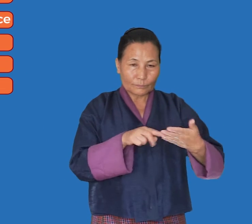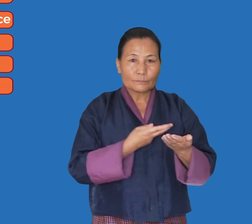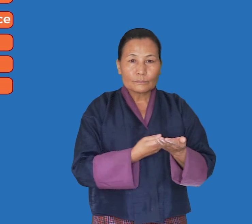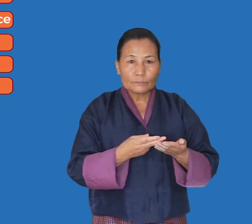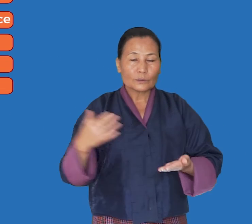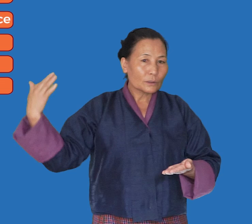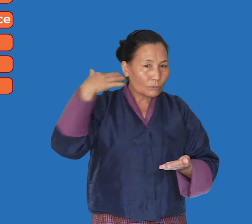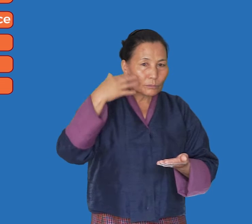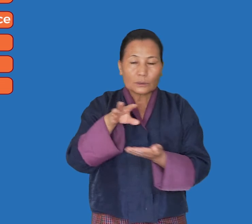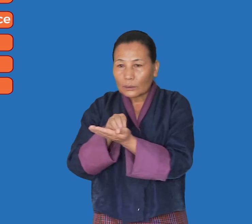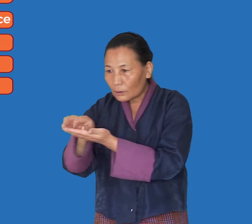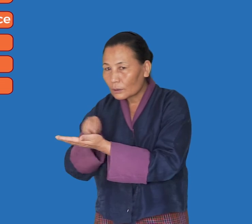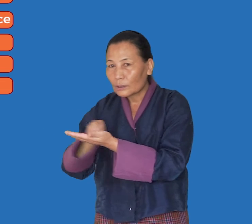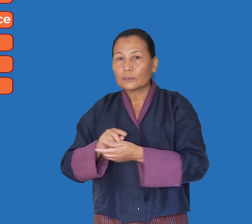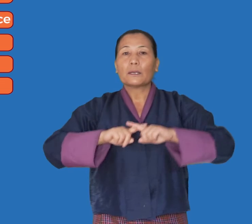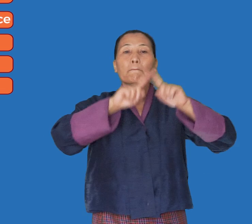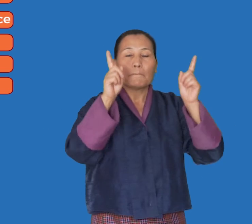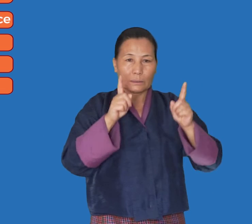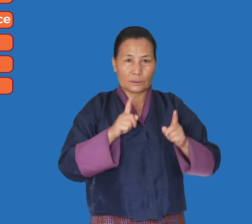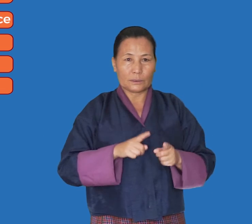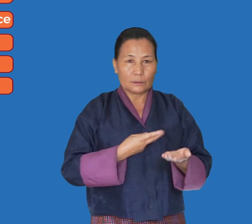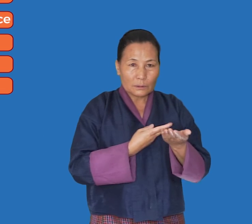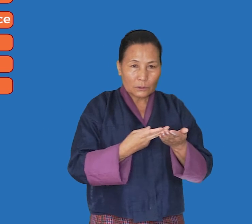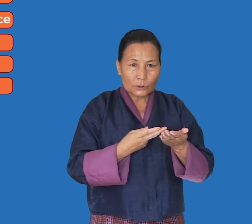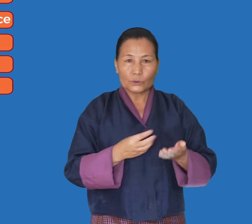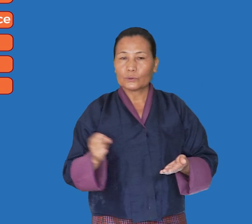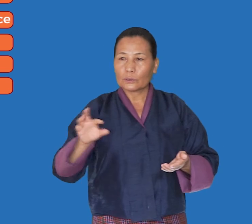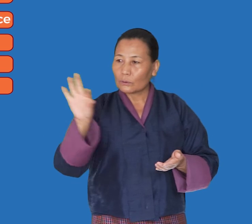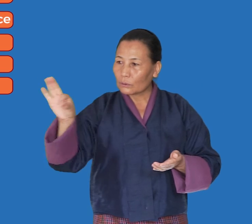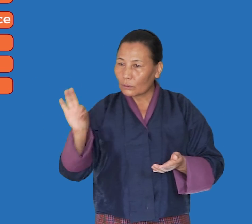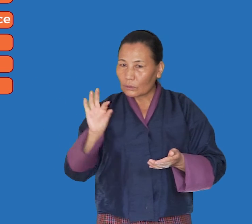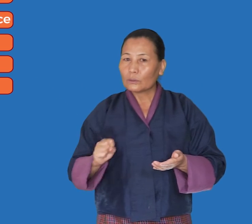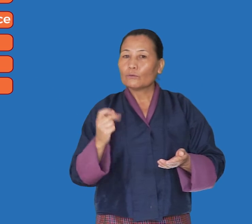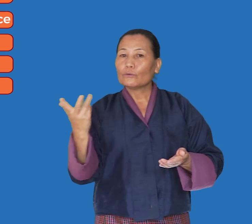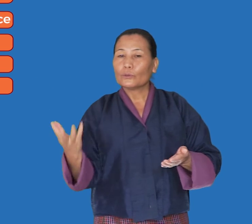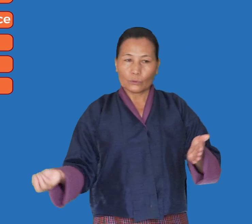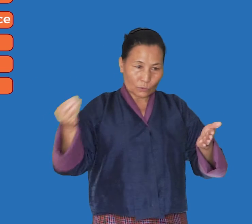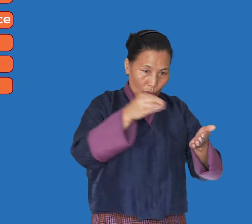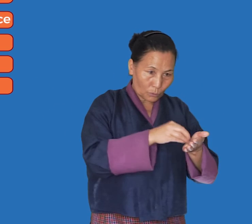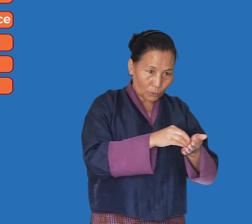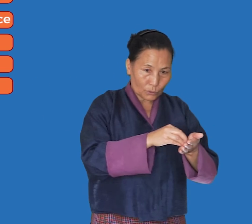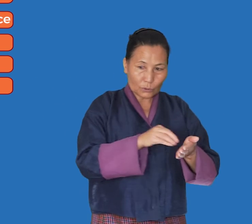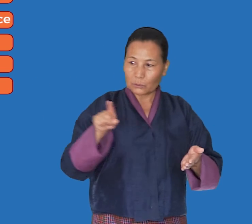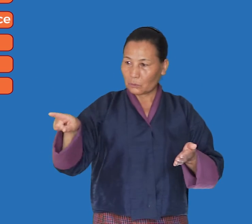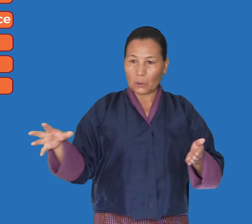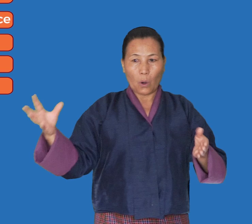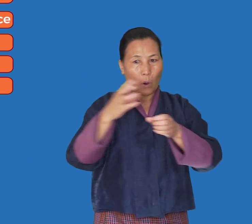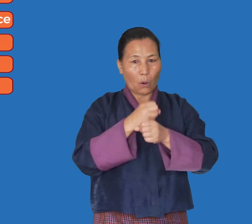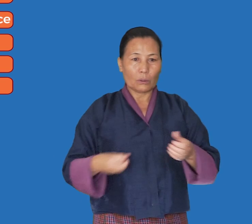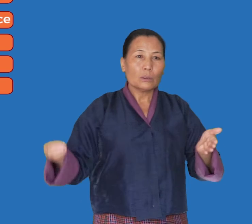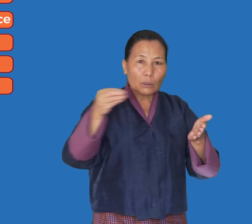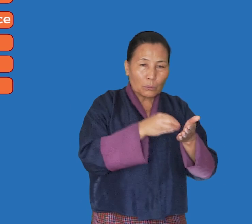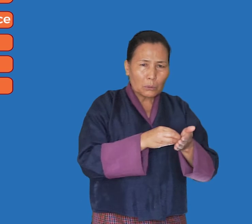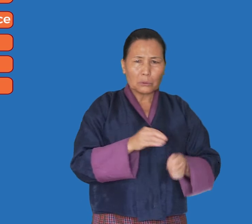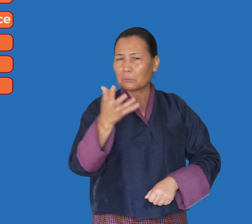Oftentimes, the most authoritative sources may have reasons to tell only half-truths.